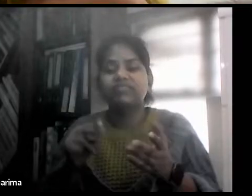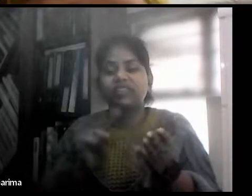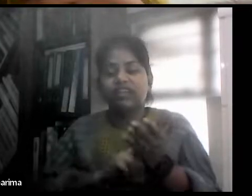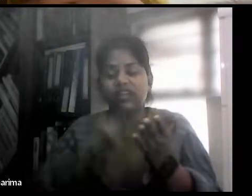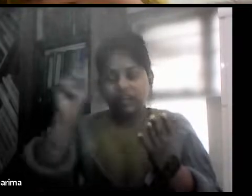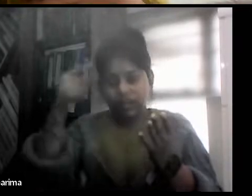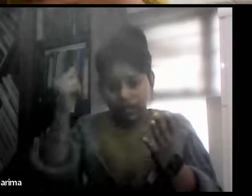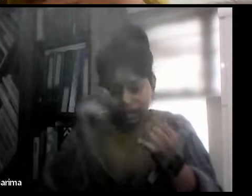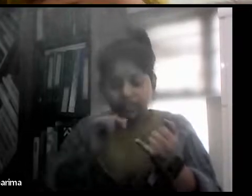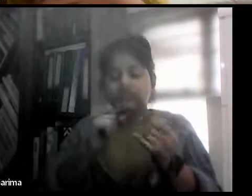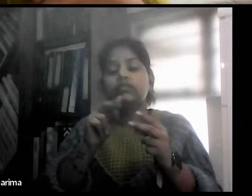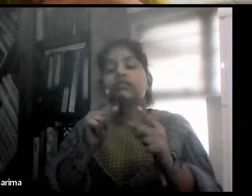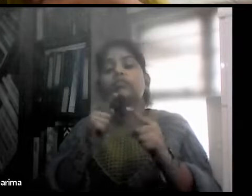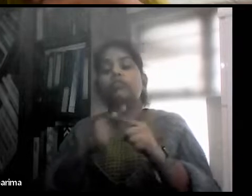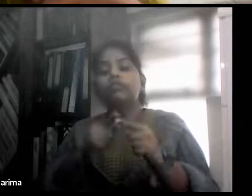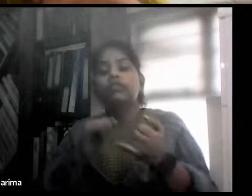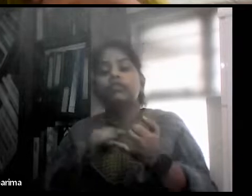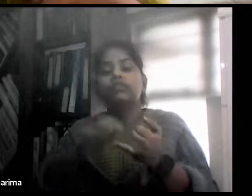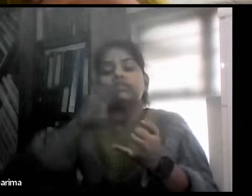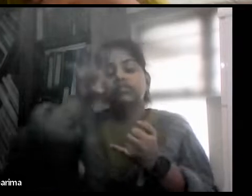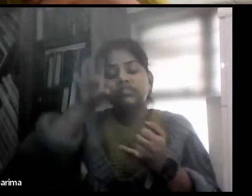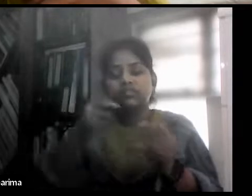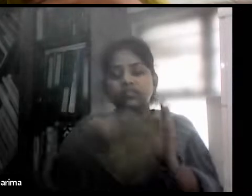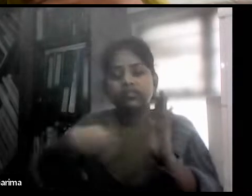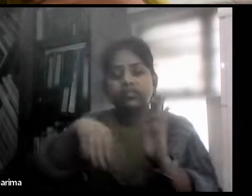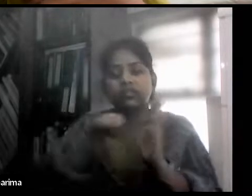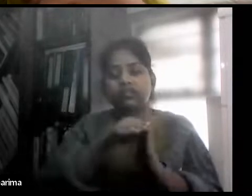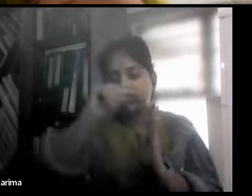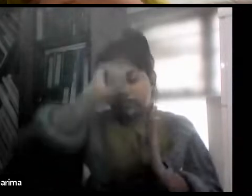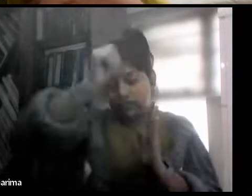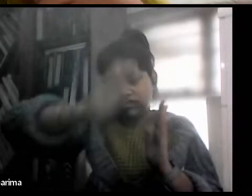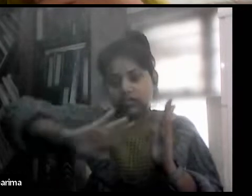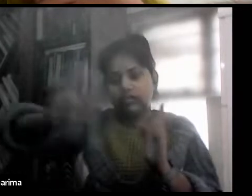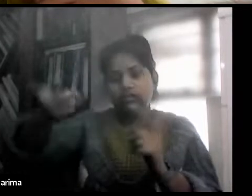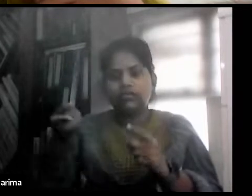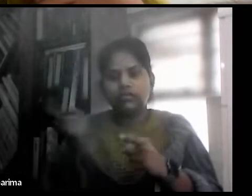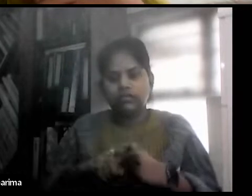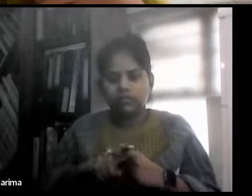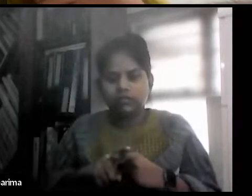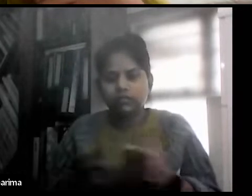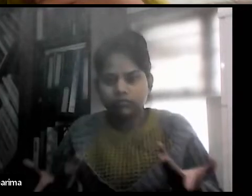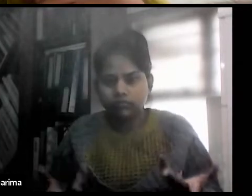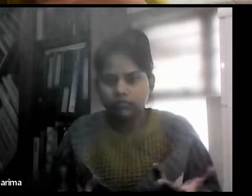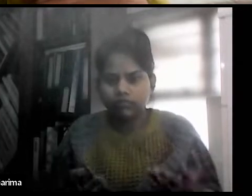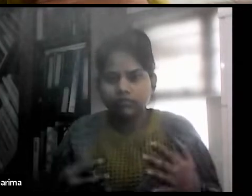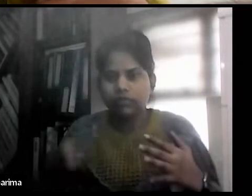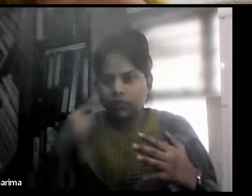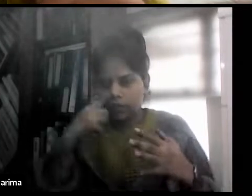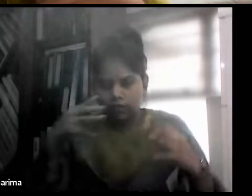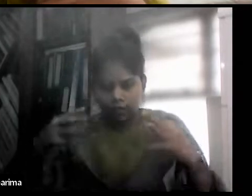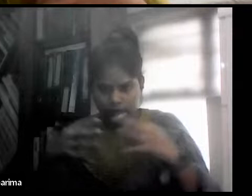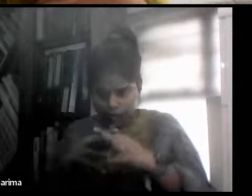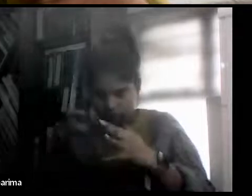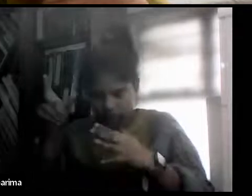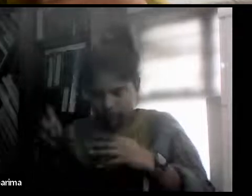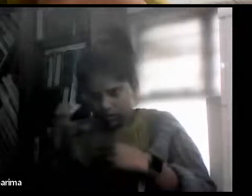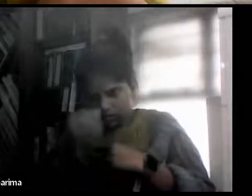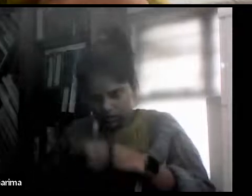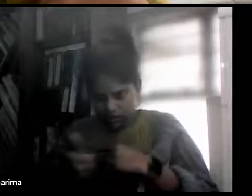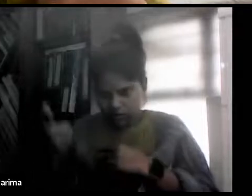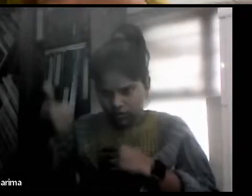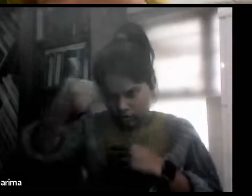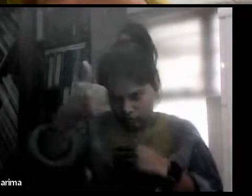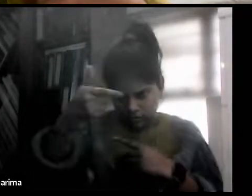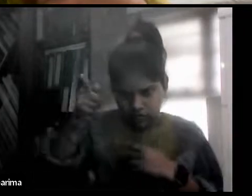state level, in India, what is happening is, for example, women commissioner is women. SC/ST commissioner is somebody